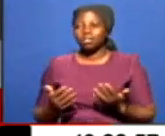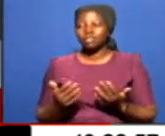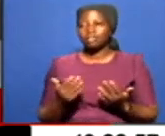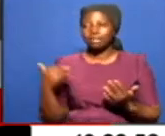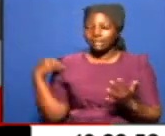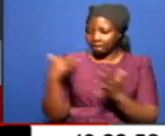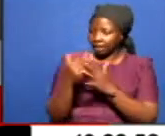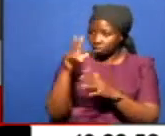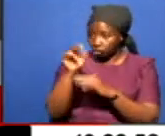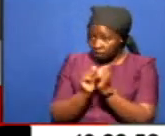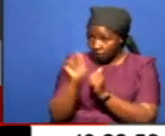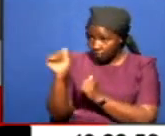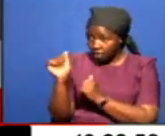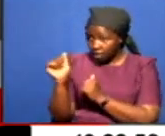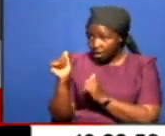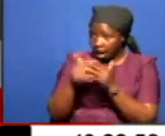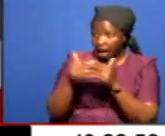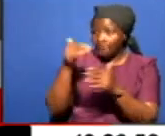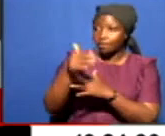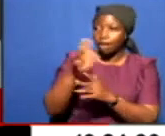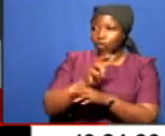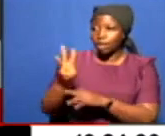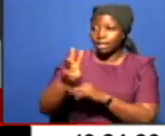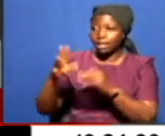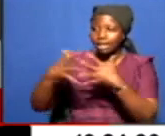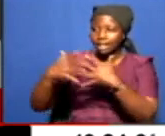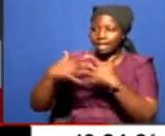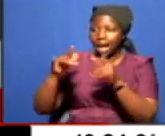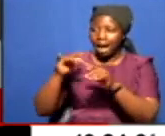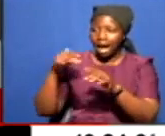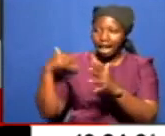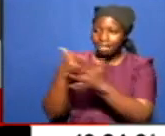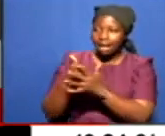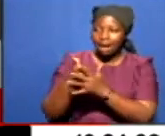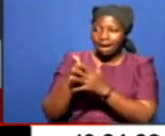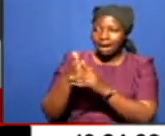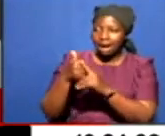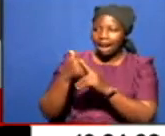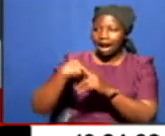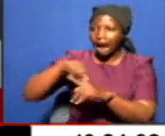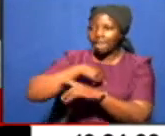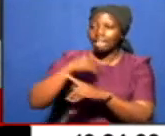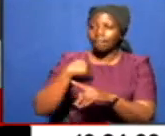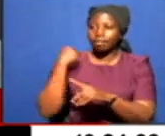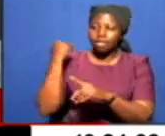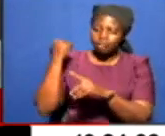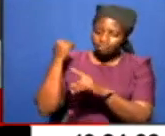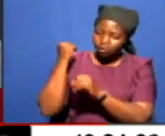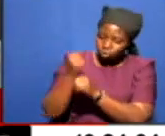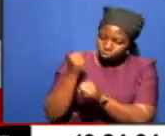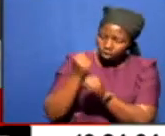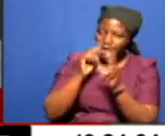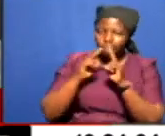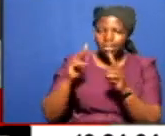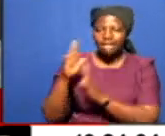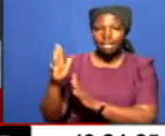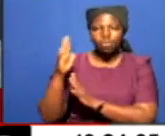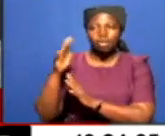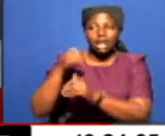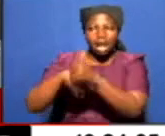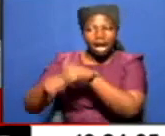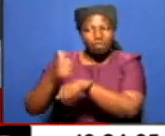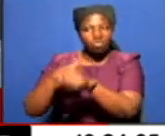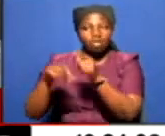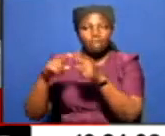2015, post-Westgate attack, we have been engaging on these aspects of peace and security, mm-hmm. but much more instrumentally looking at